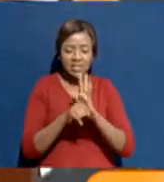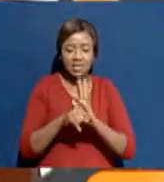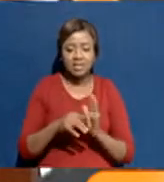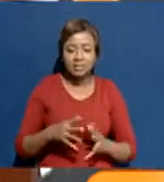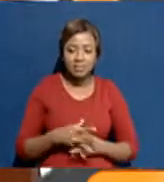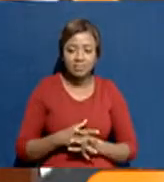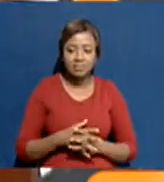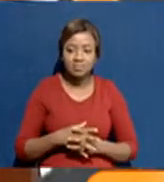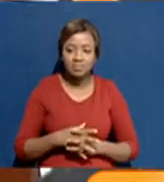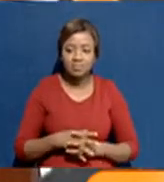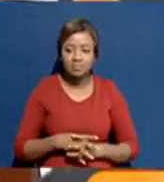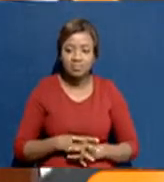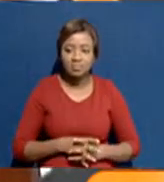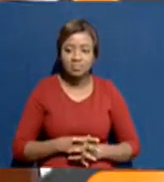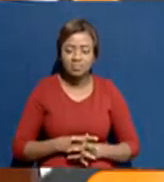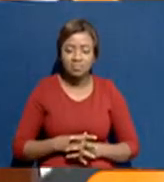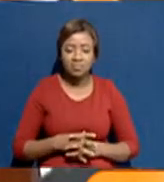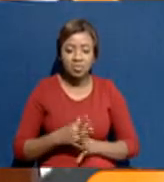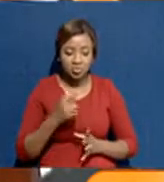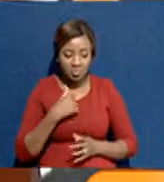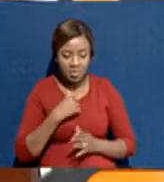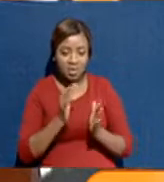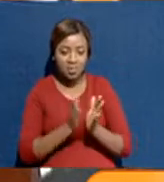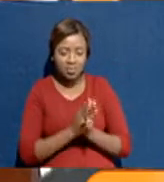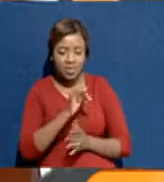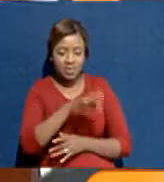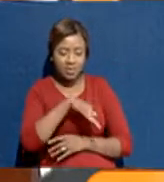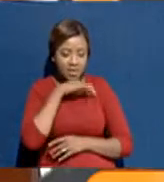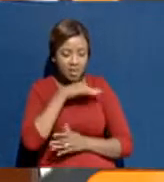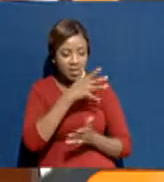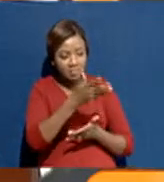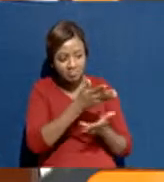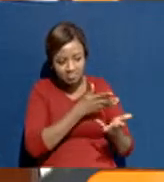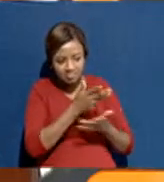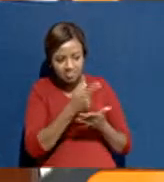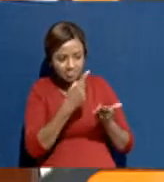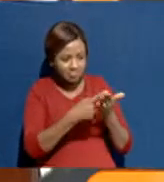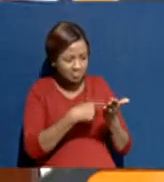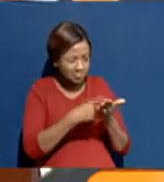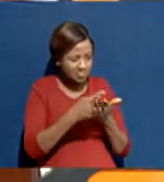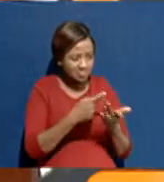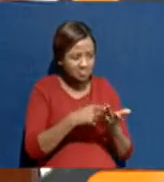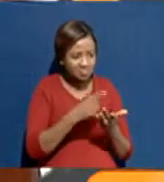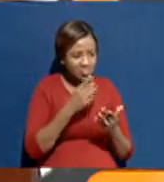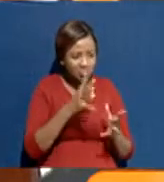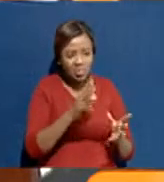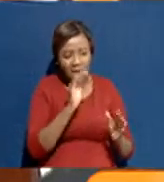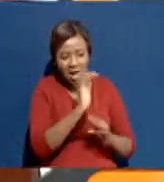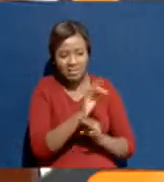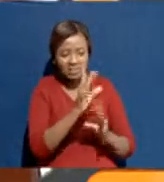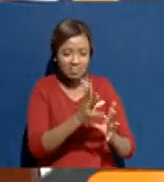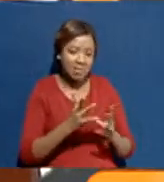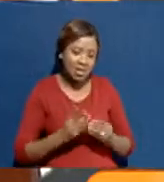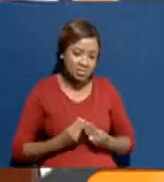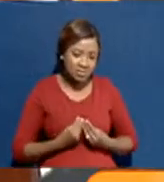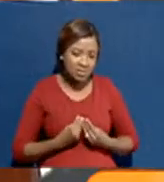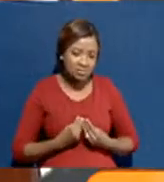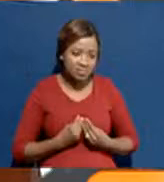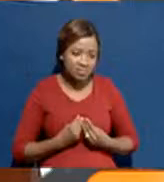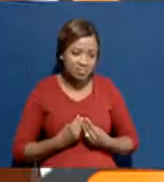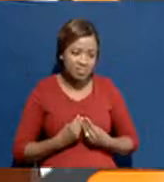spoke at length to the prime minister to try and, you know, persuade him to concede, because I thought